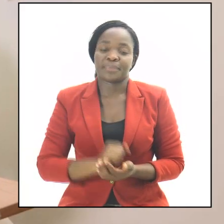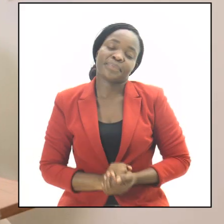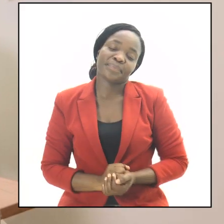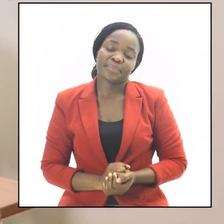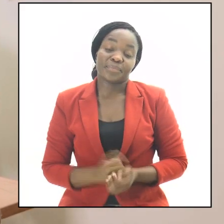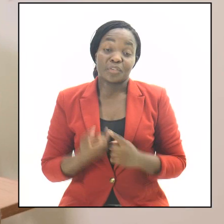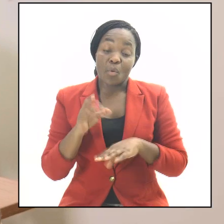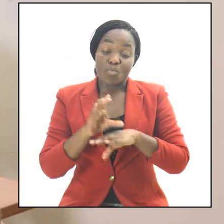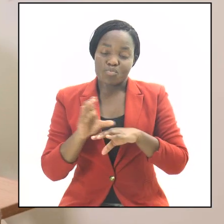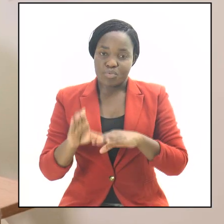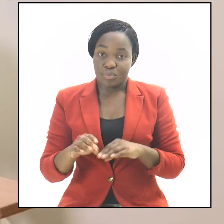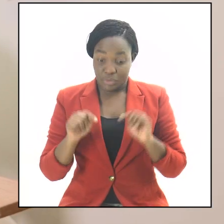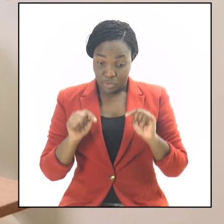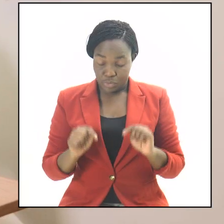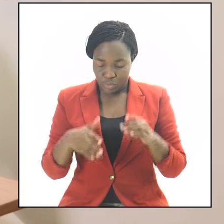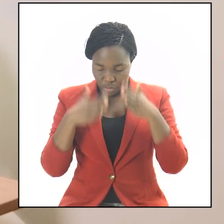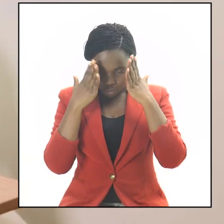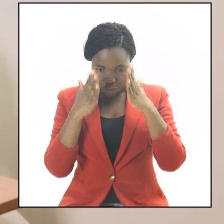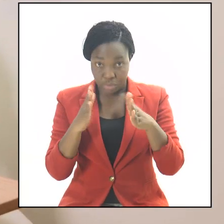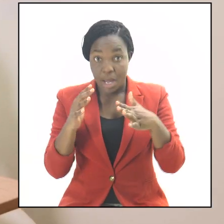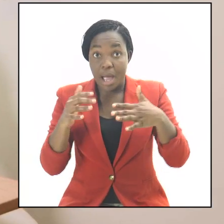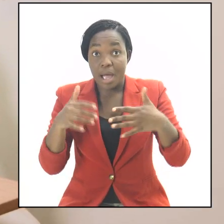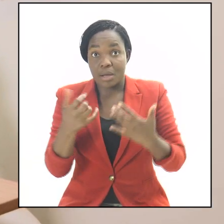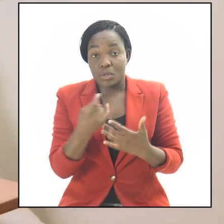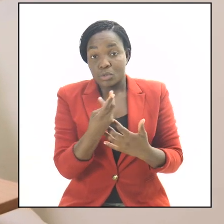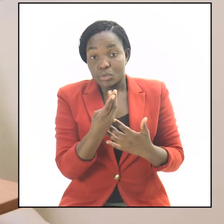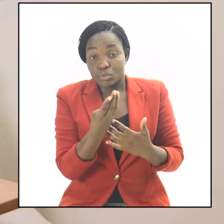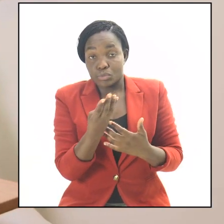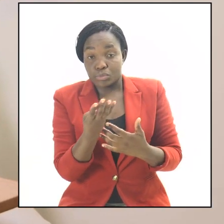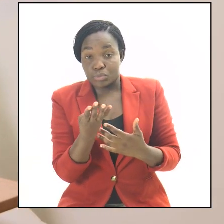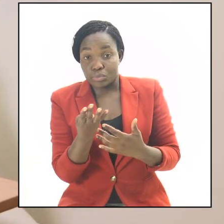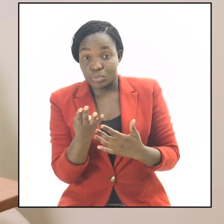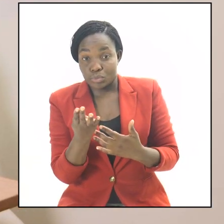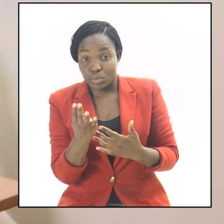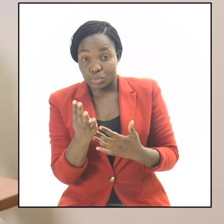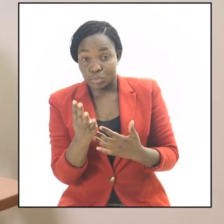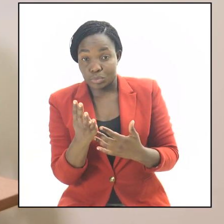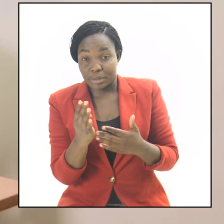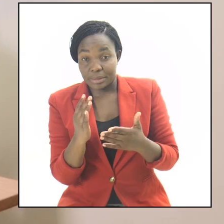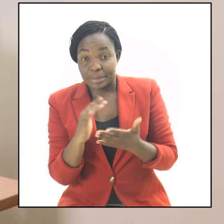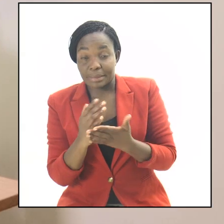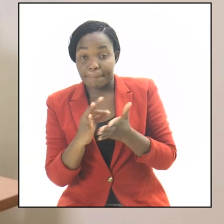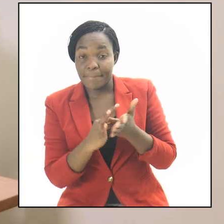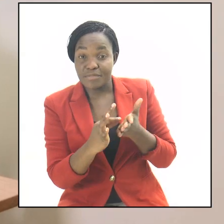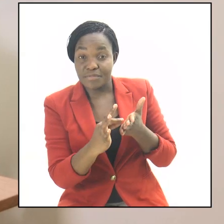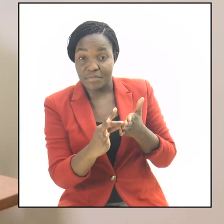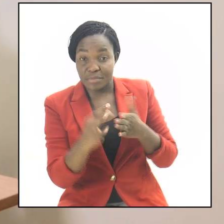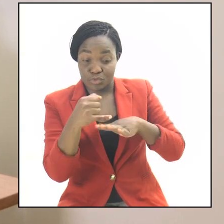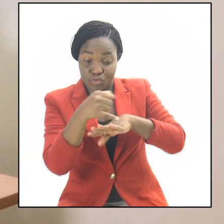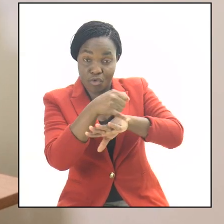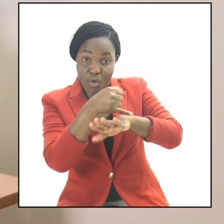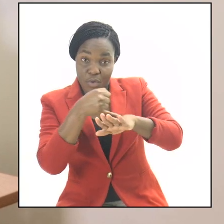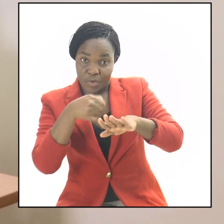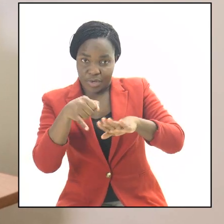In today's lesson, we will learn how to work out the relevant formulae and then how to calculate the area